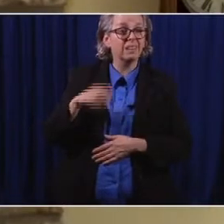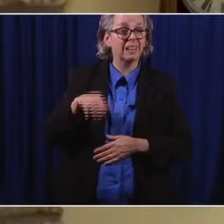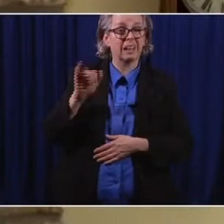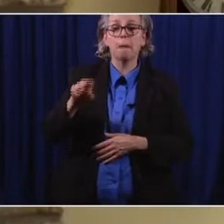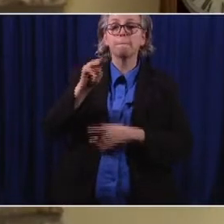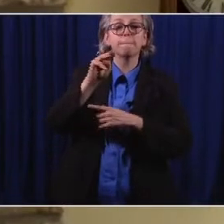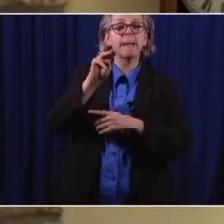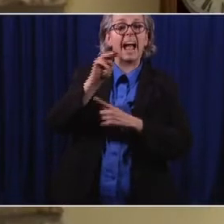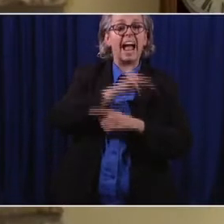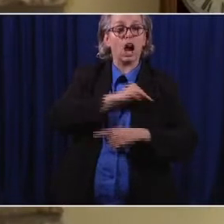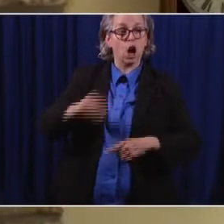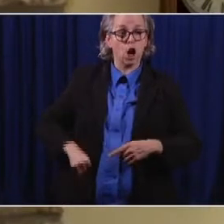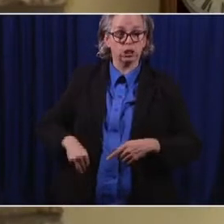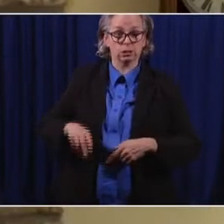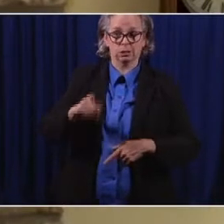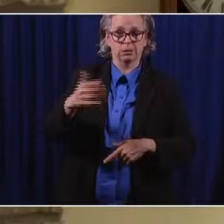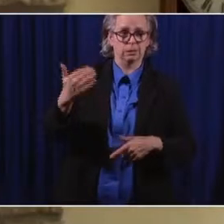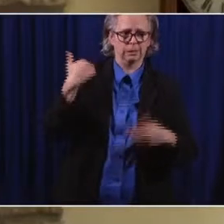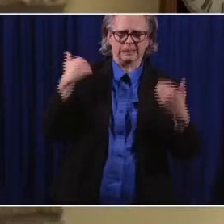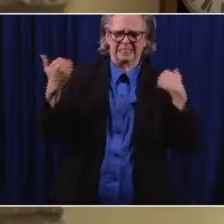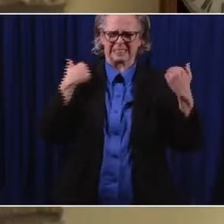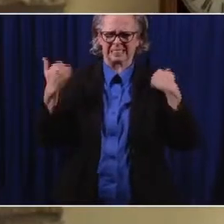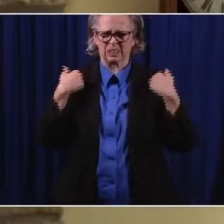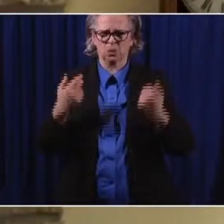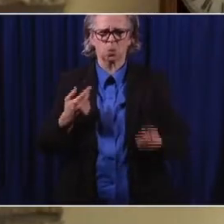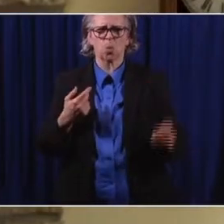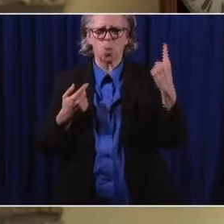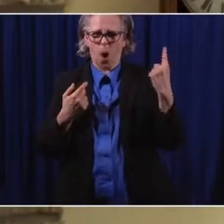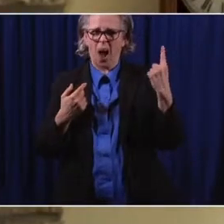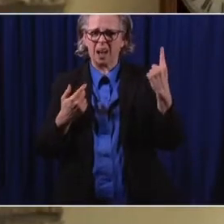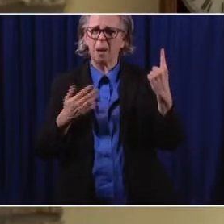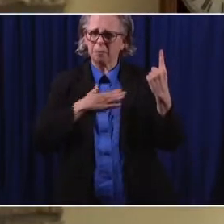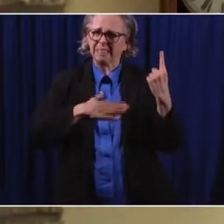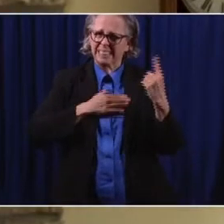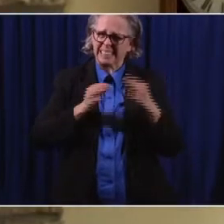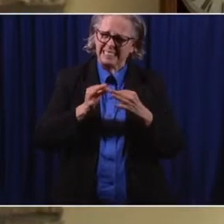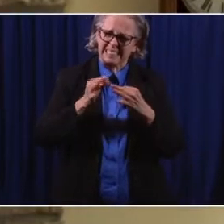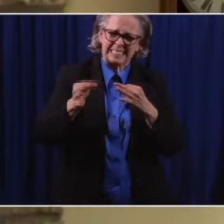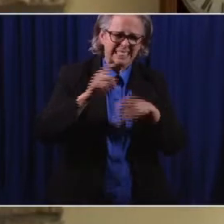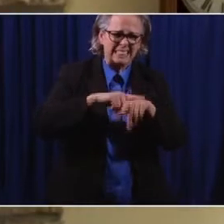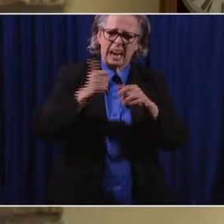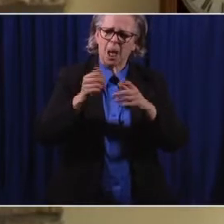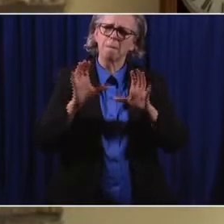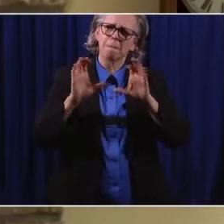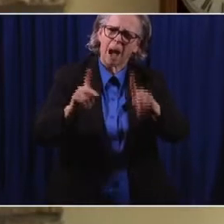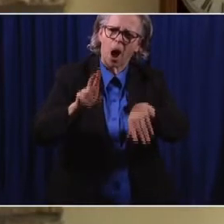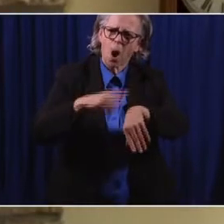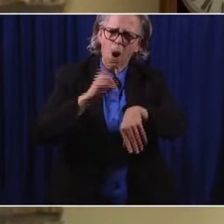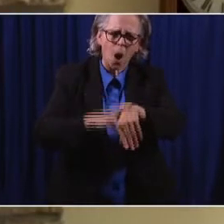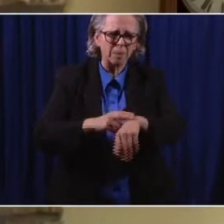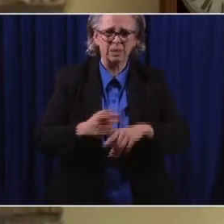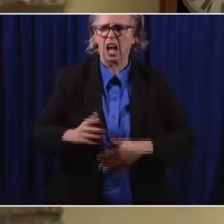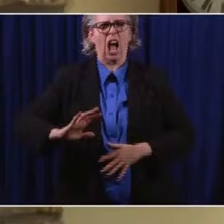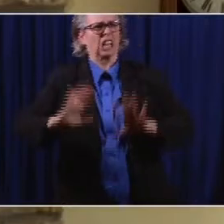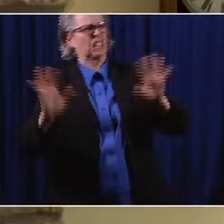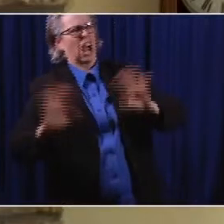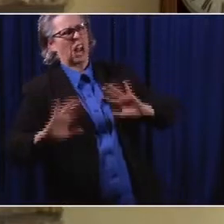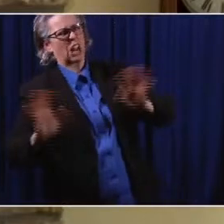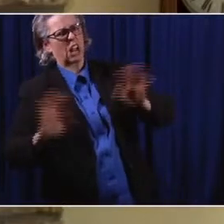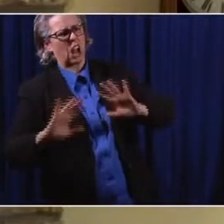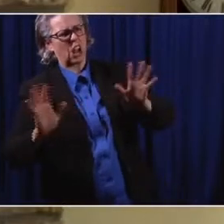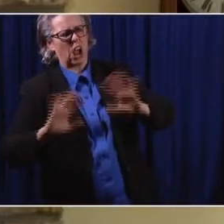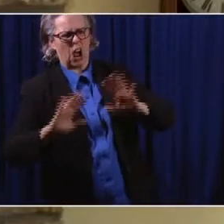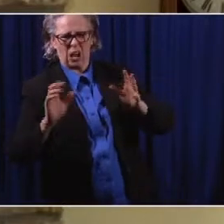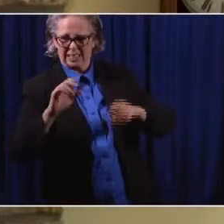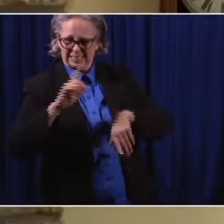it, but we have most of the other mayors that are talking to us are saying, they do not want to see that done. And so we're trying to balance,